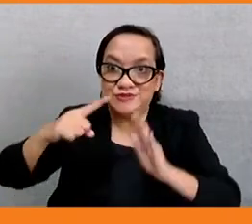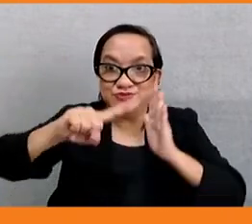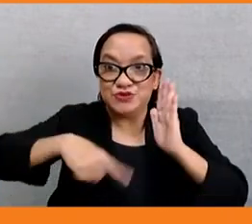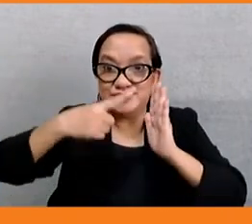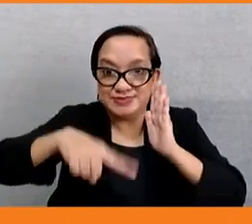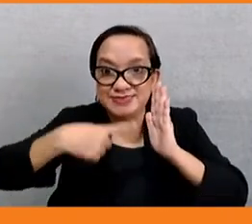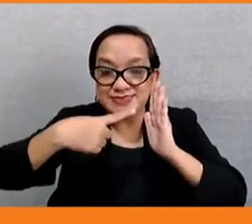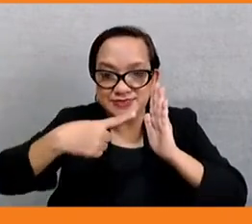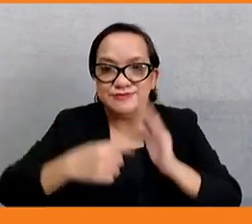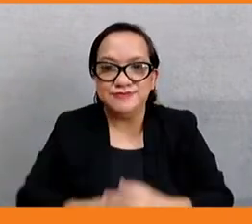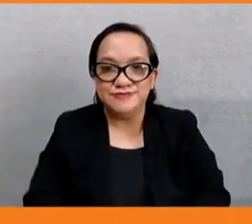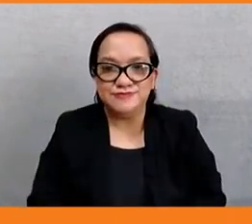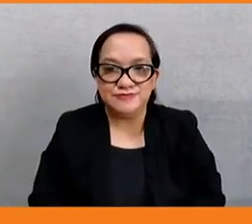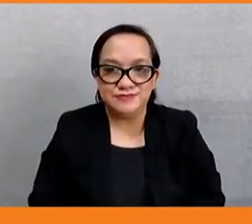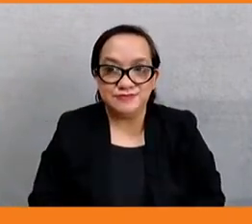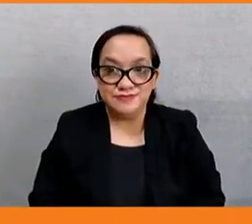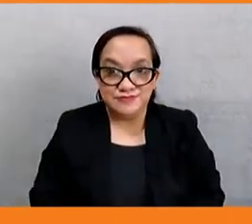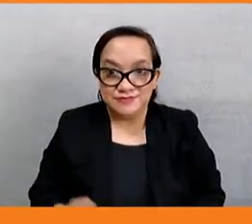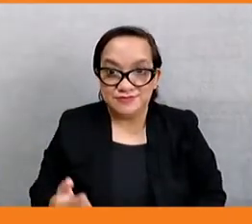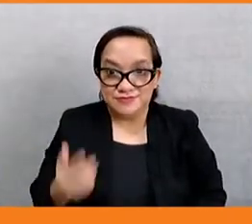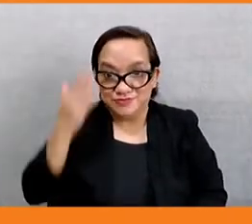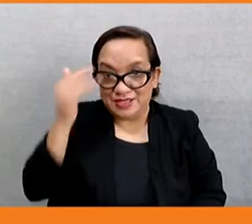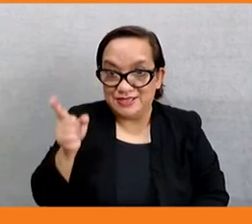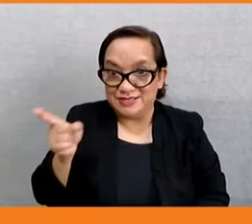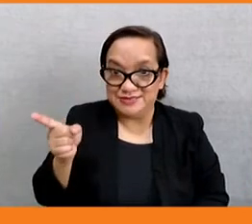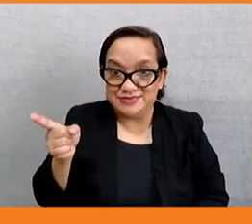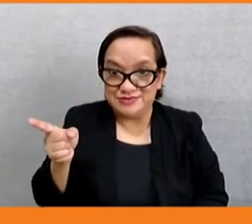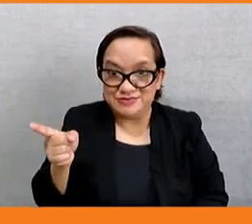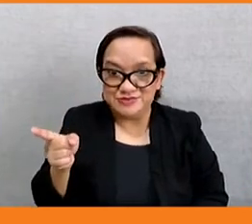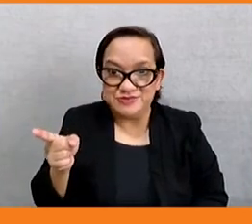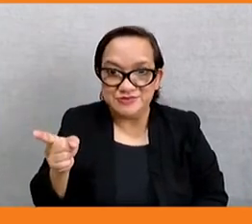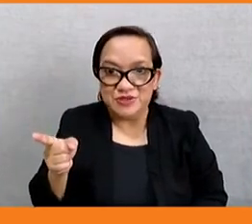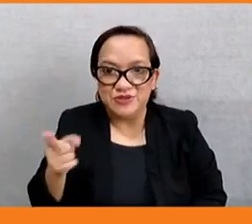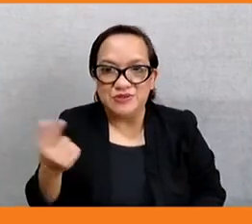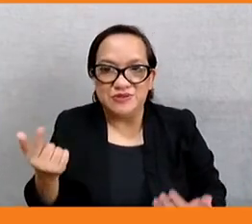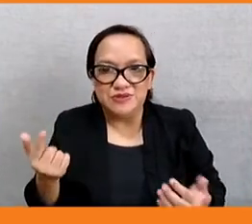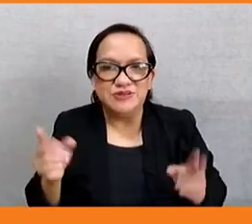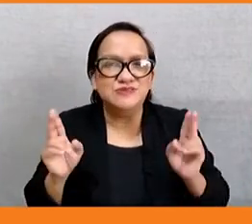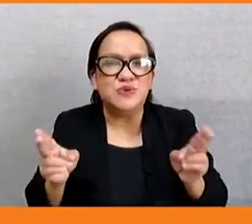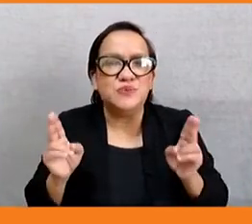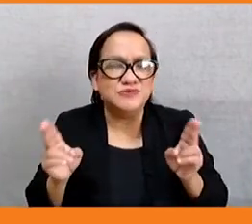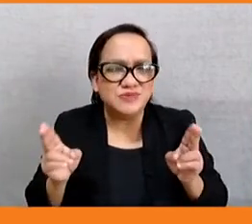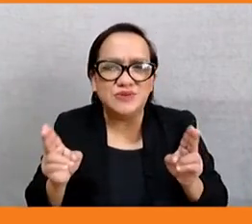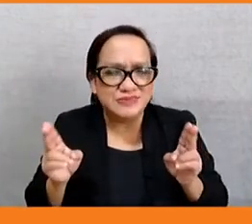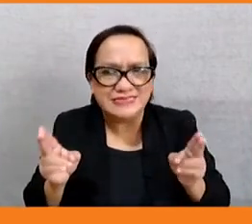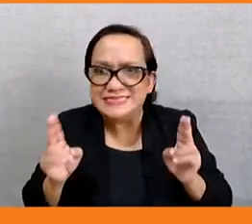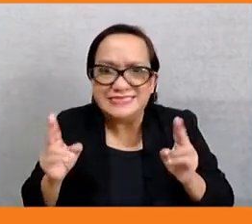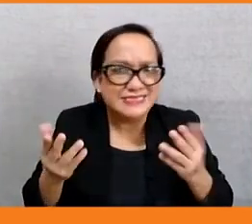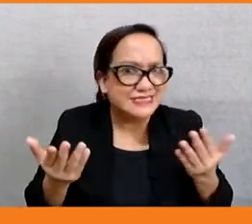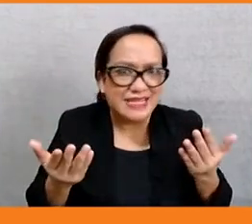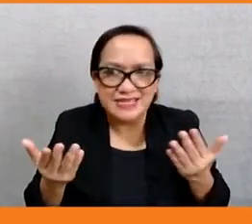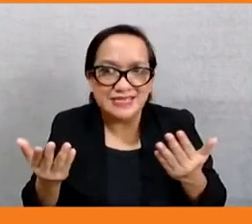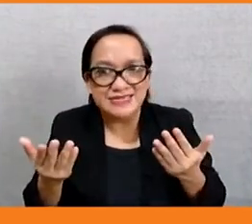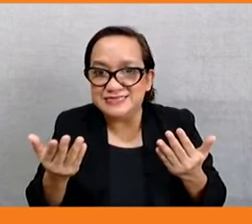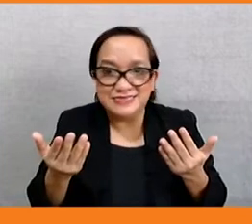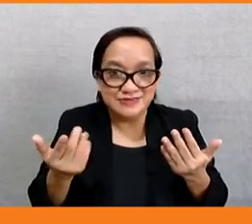need to address the debt sustainability in Sri Lanka, but as you rightly mentioned, not only Sri Lanka, but also in a couple